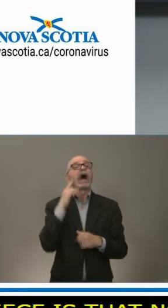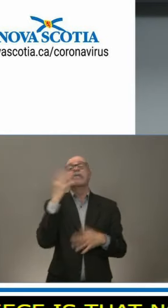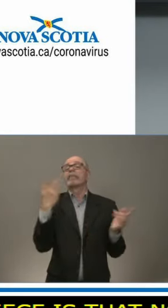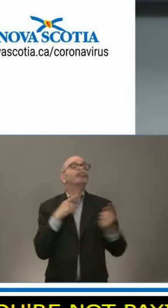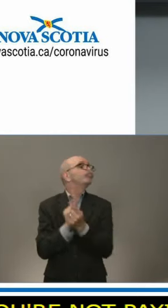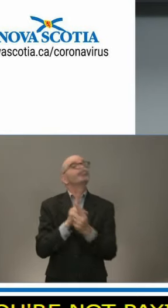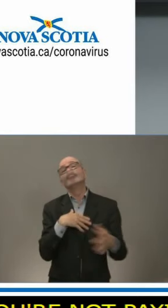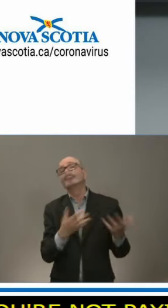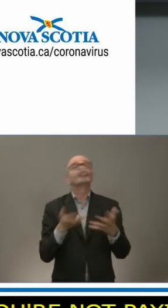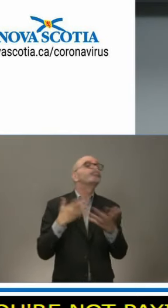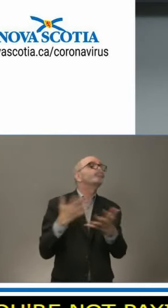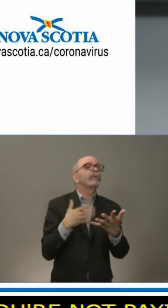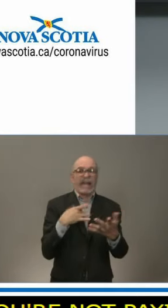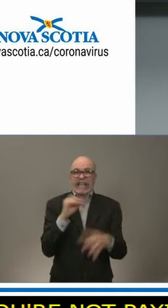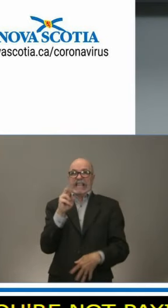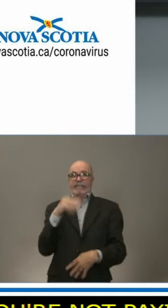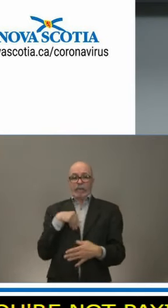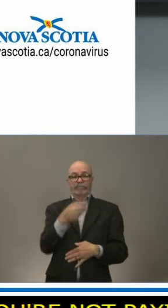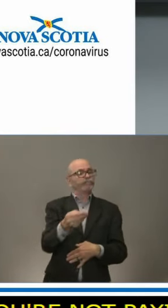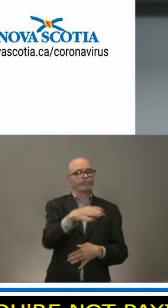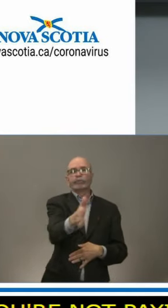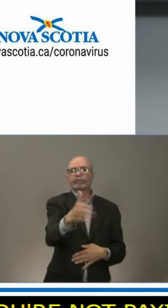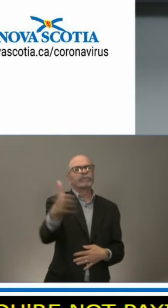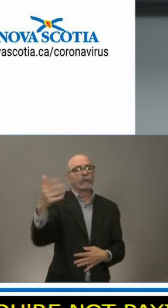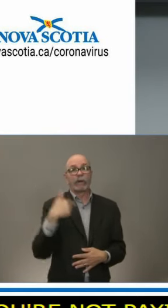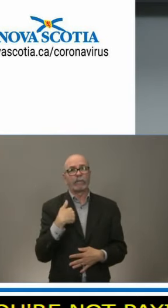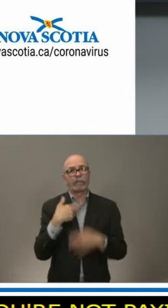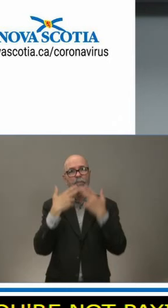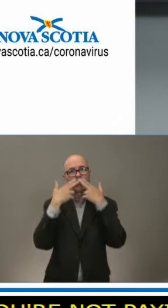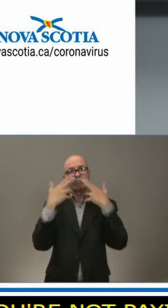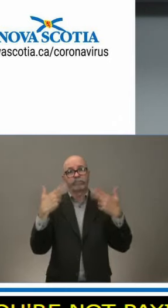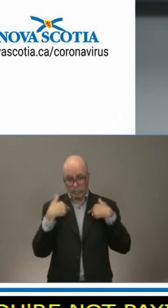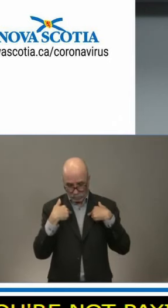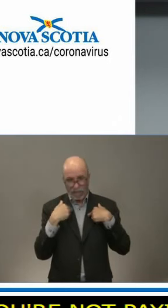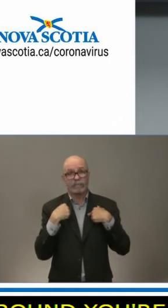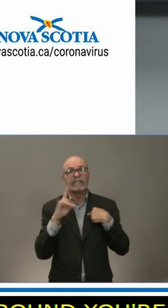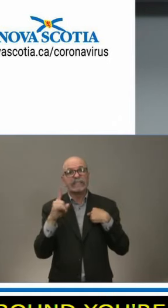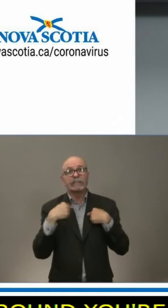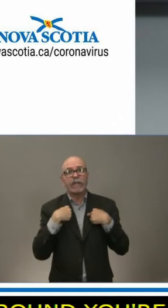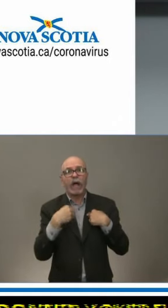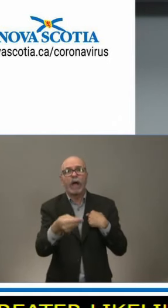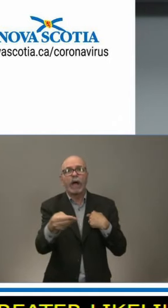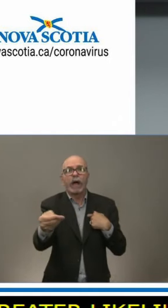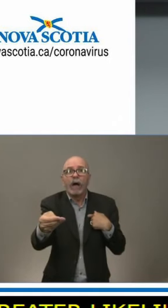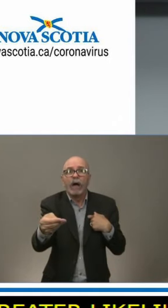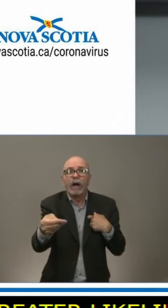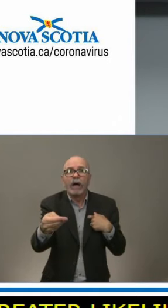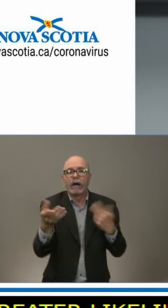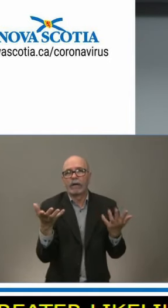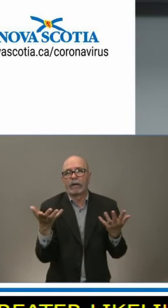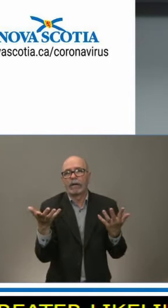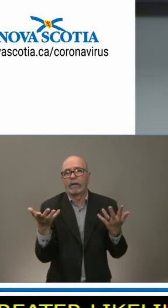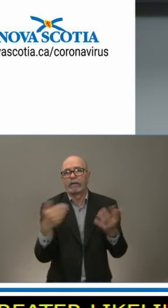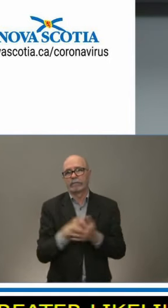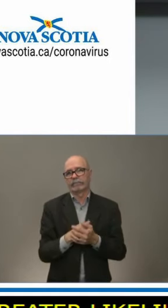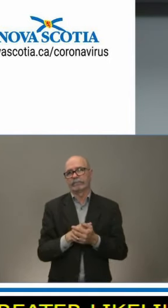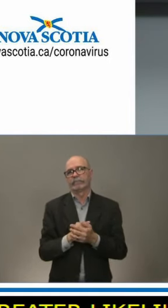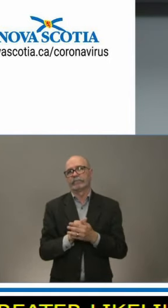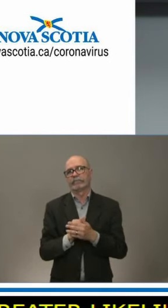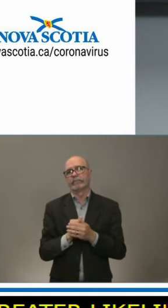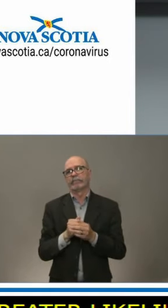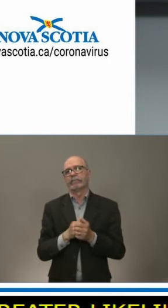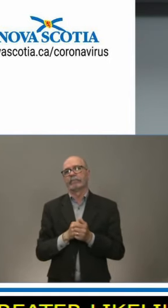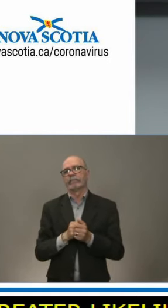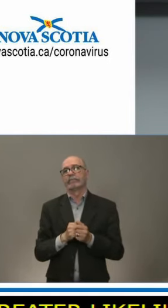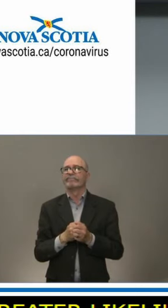outcome from this disease at risk as well. So it's about ourselves, but even more so it's about everybody else in